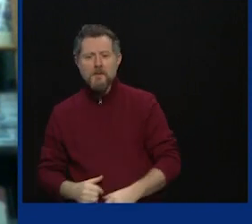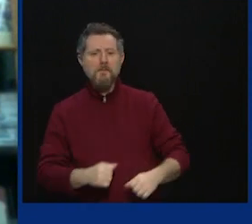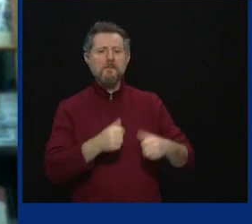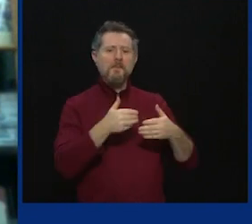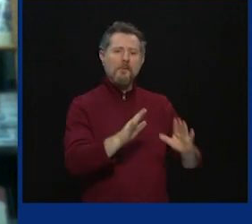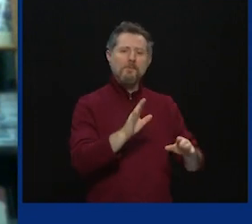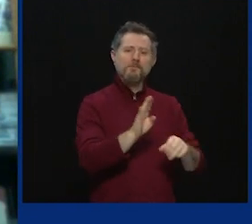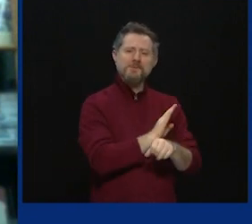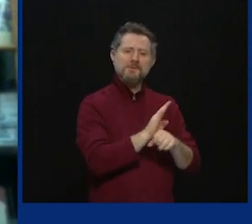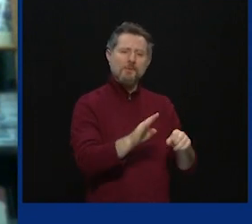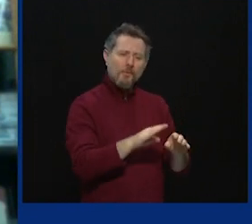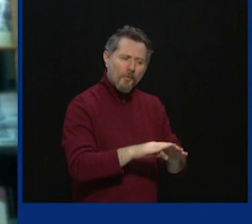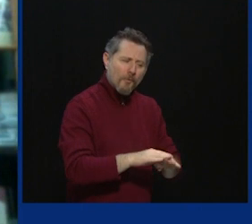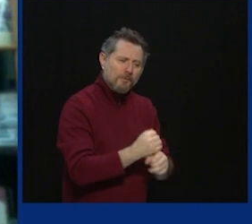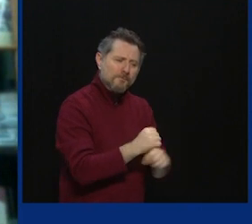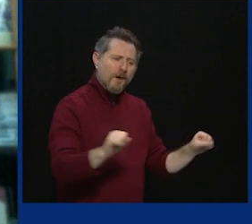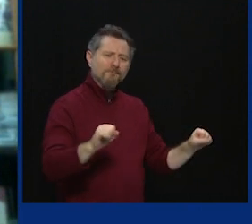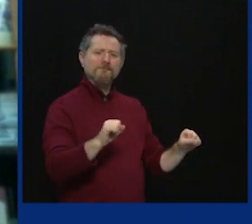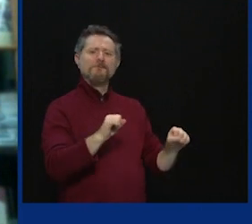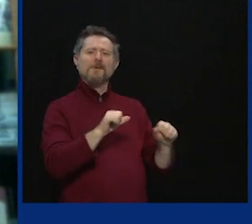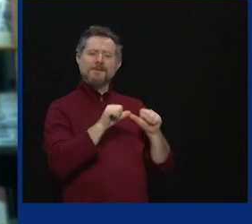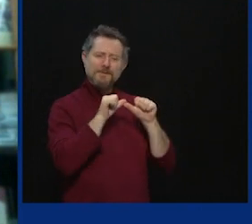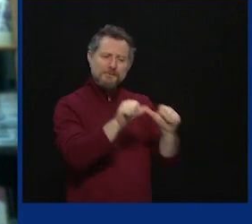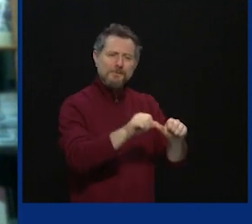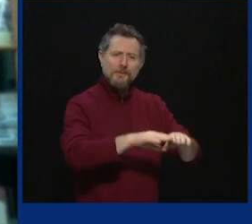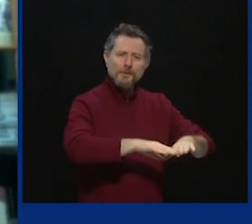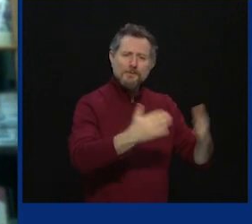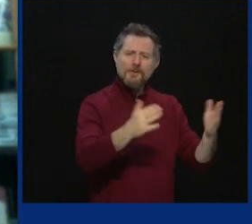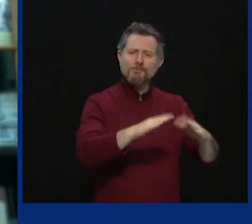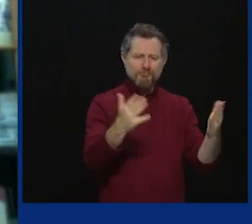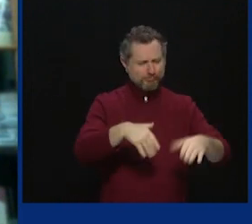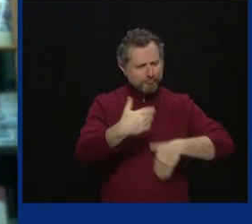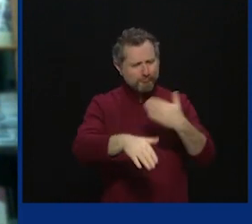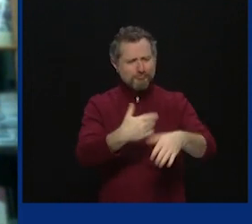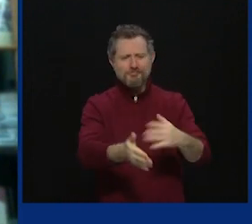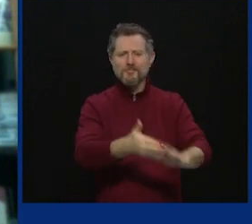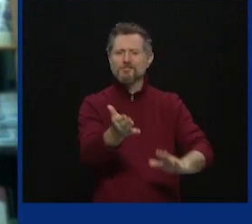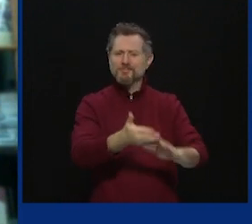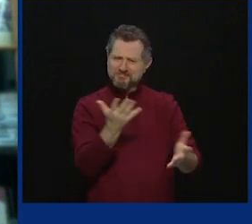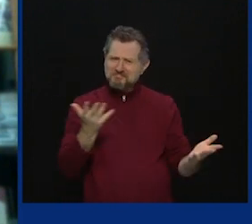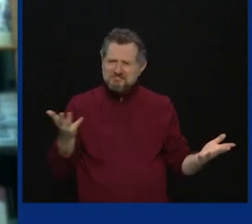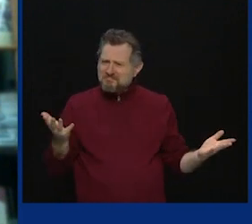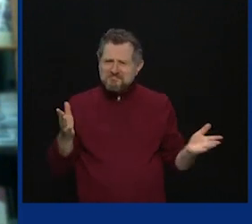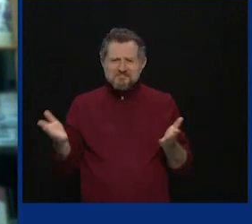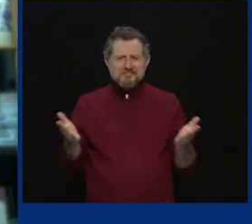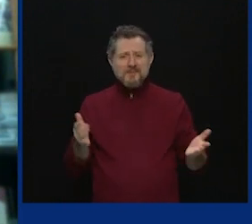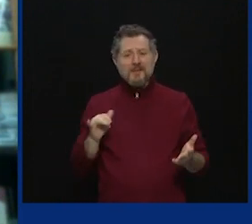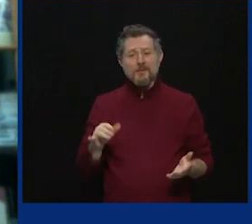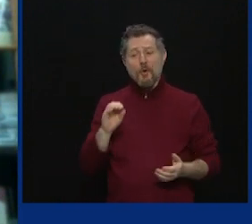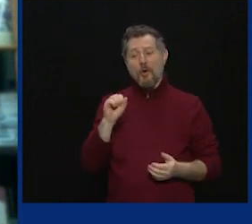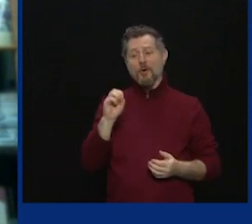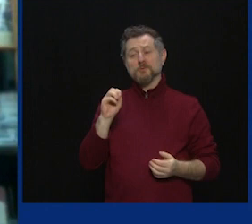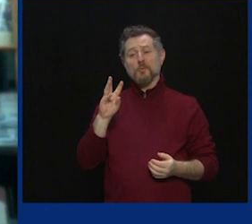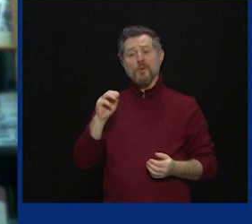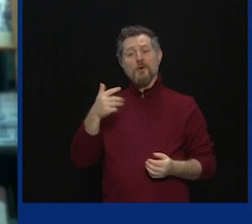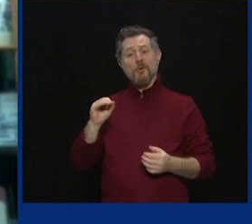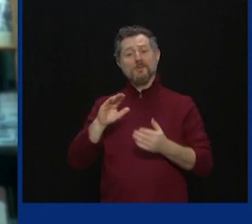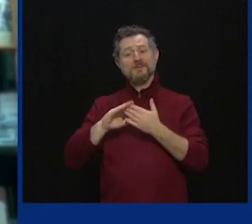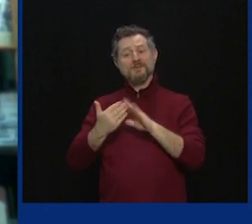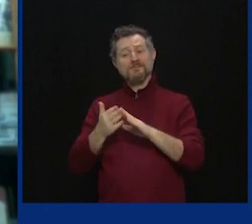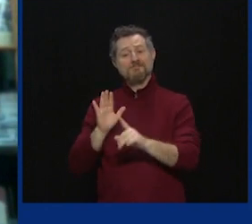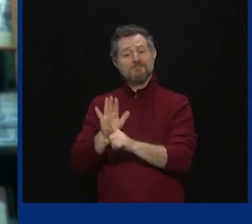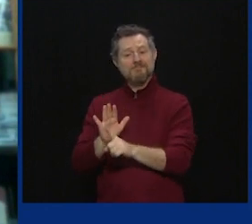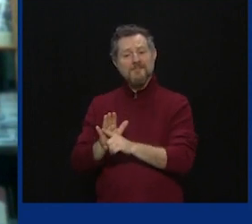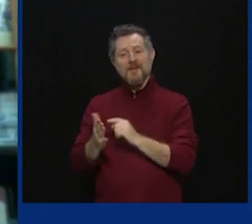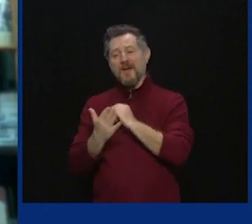open and operate successfully. Here in central New York and in Oswego County, city of Oswego, we're in a bit of a